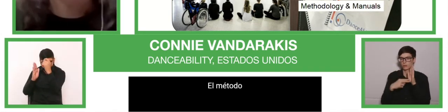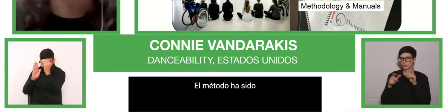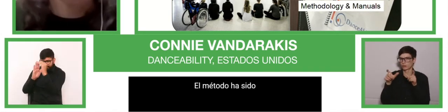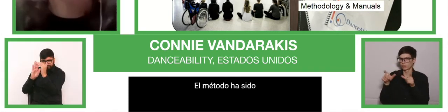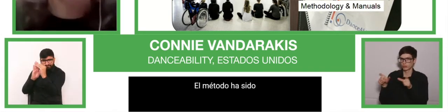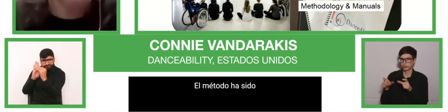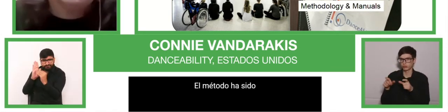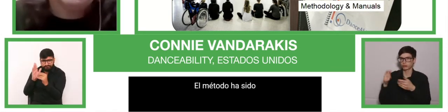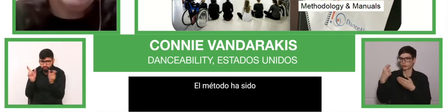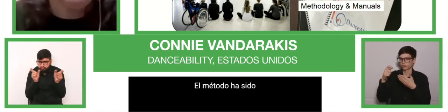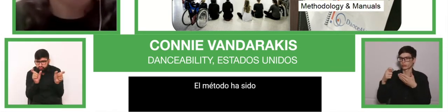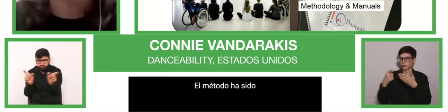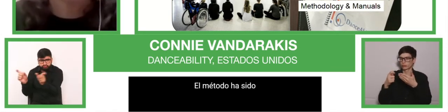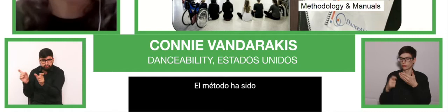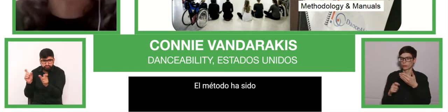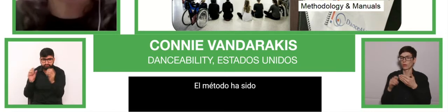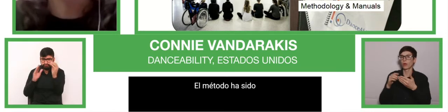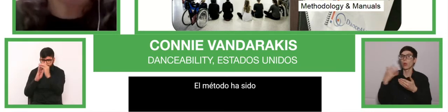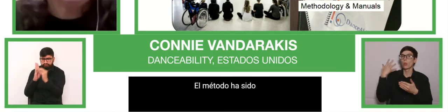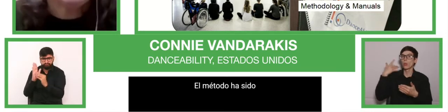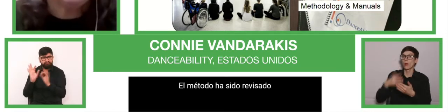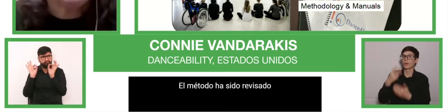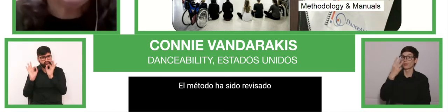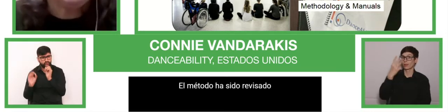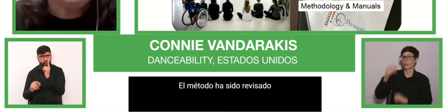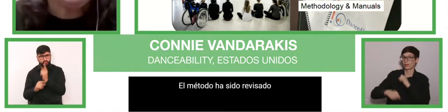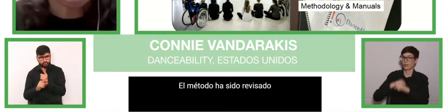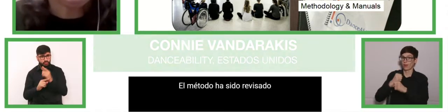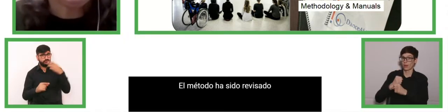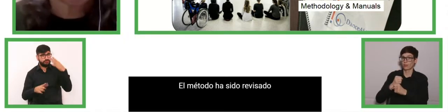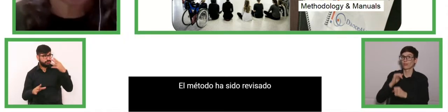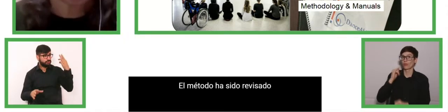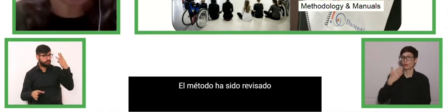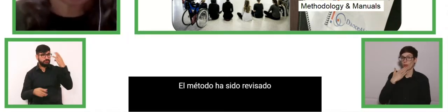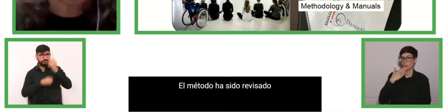any combination of people. Next slide, please.